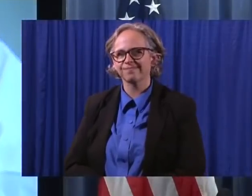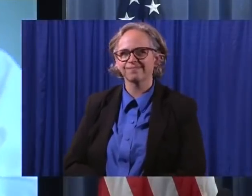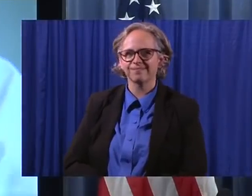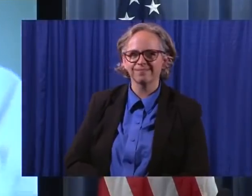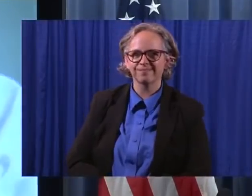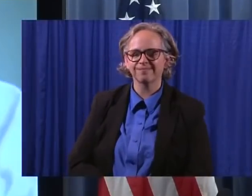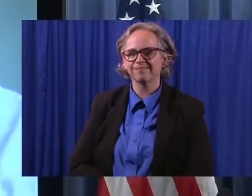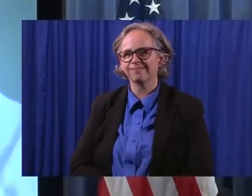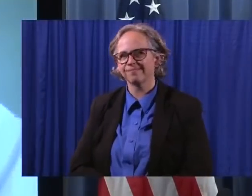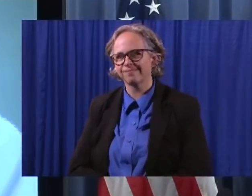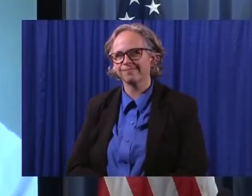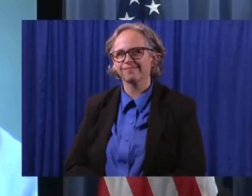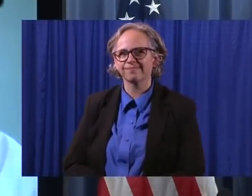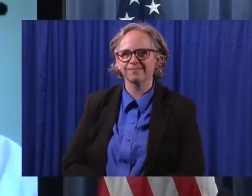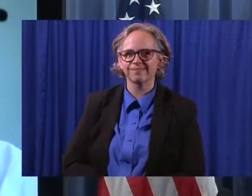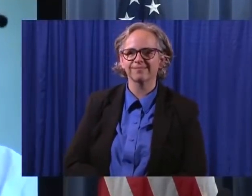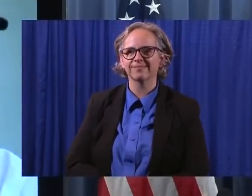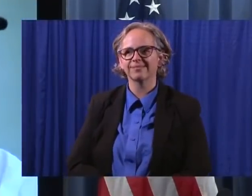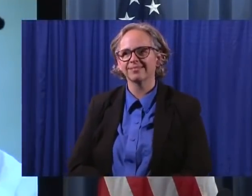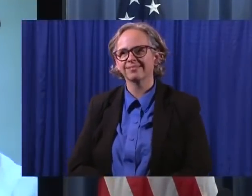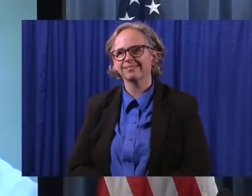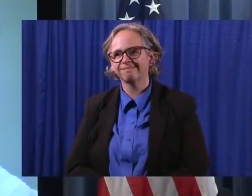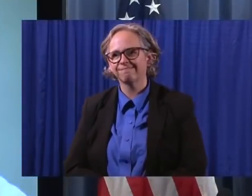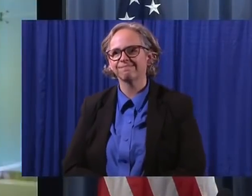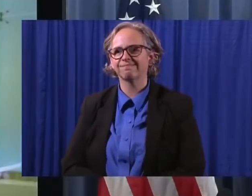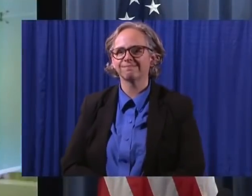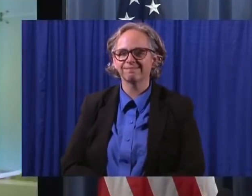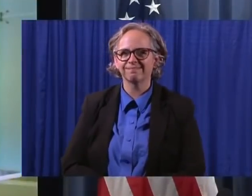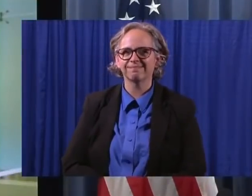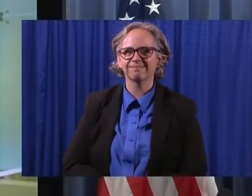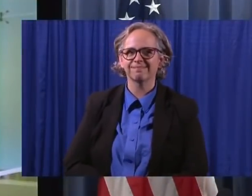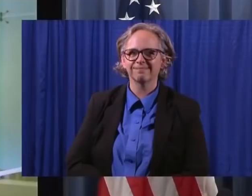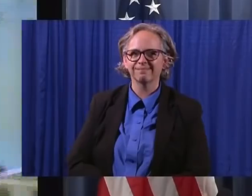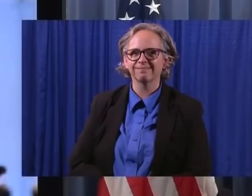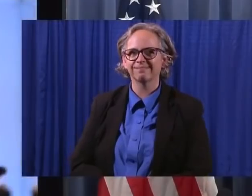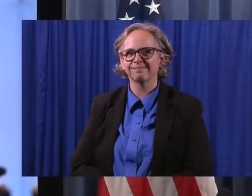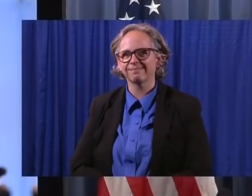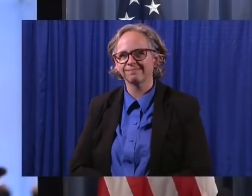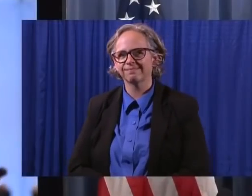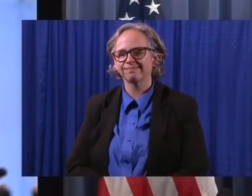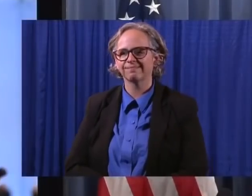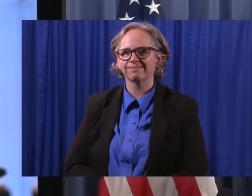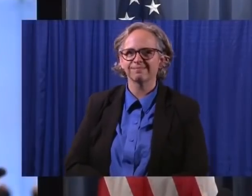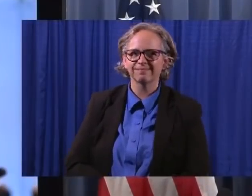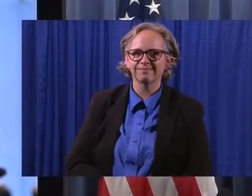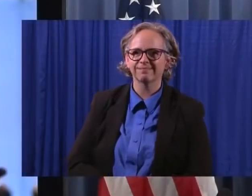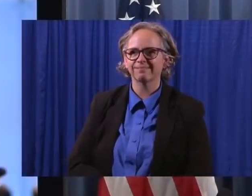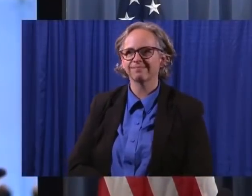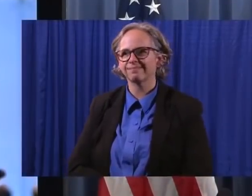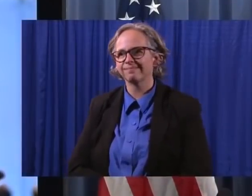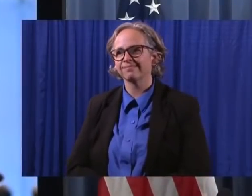We hope that the caregivers get today just a little bit of comfort from the beauty of the music.